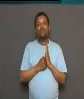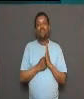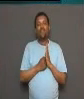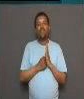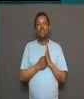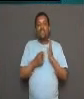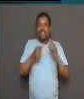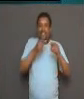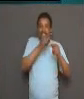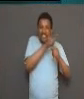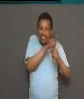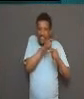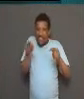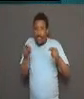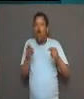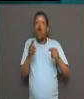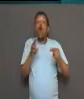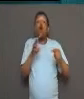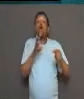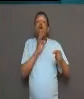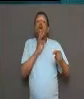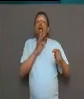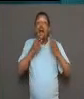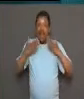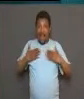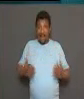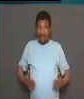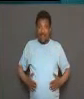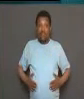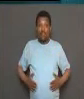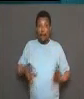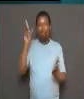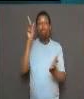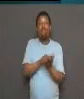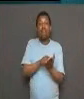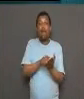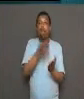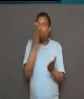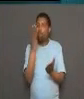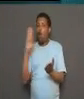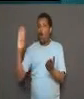A stream or body of water is usually printed in blue.